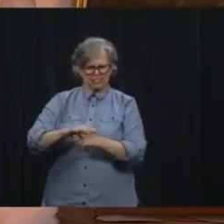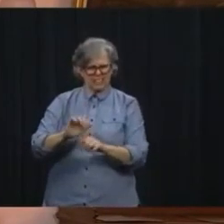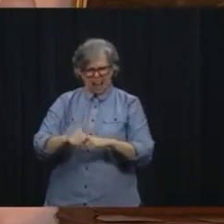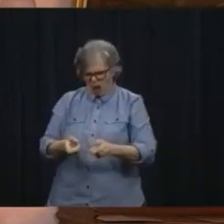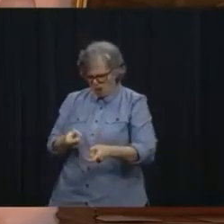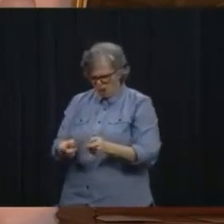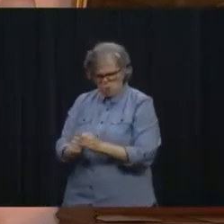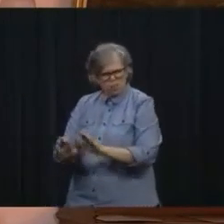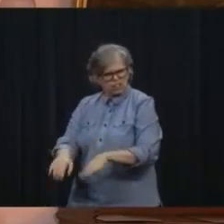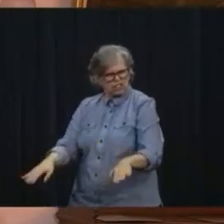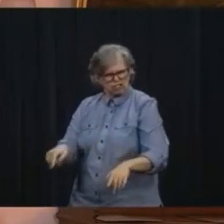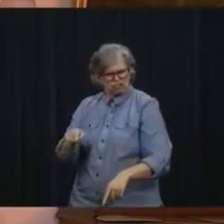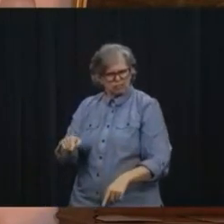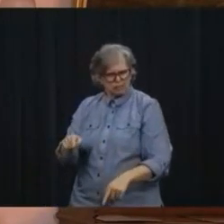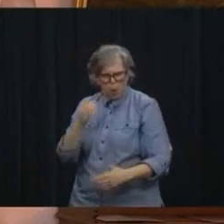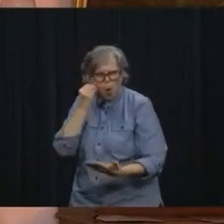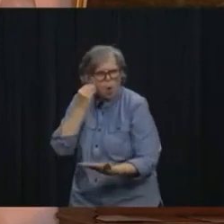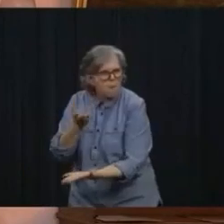HOPE, to